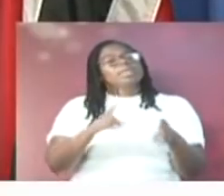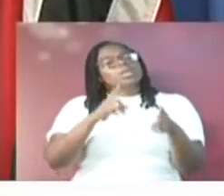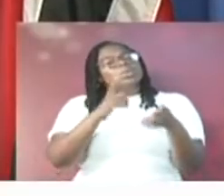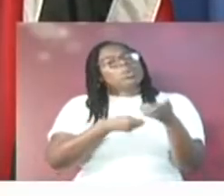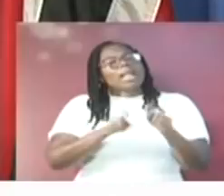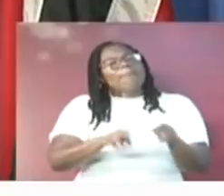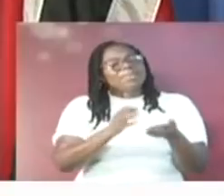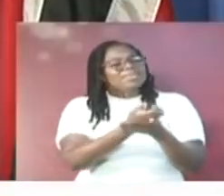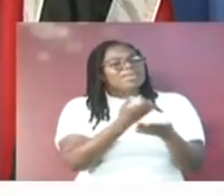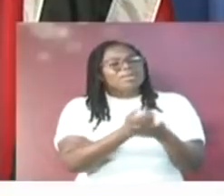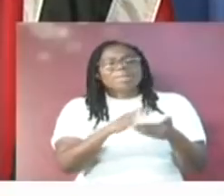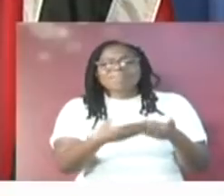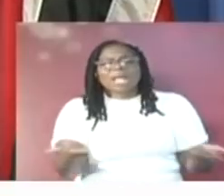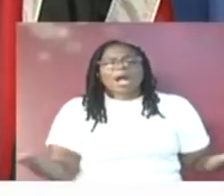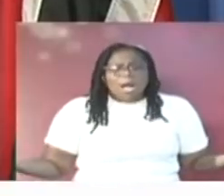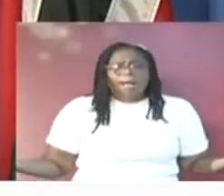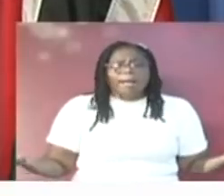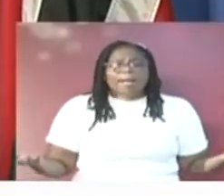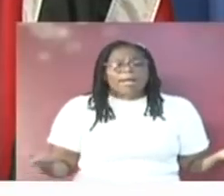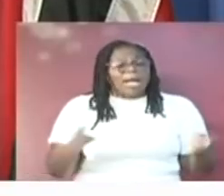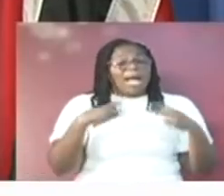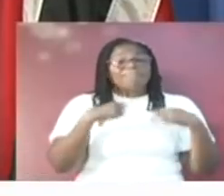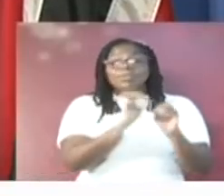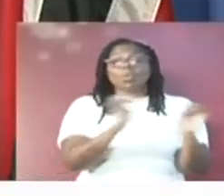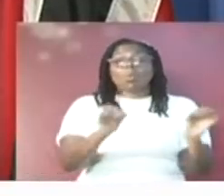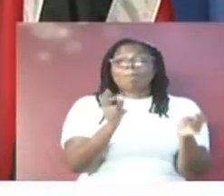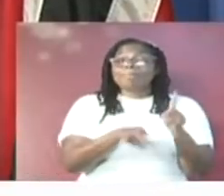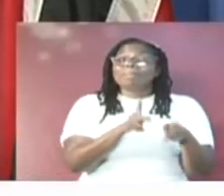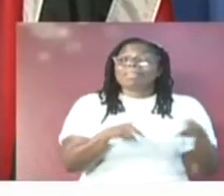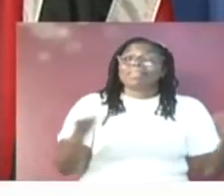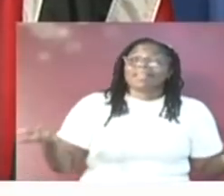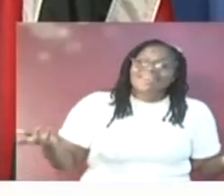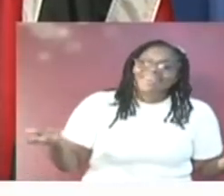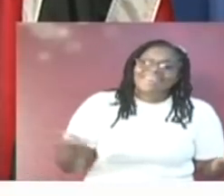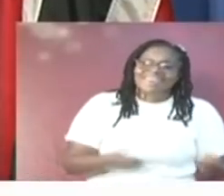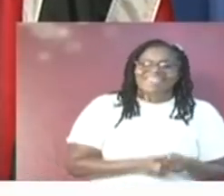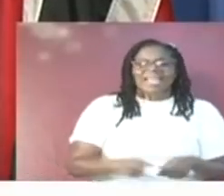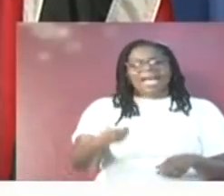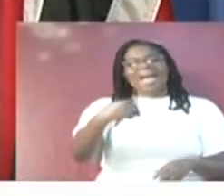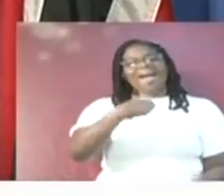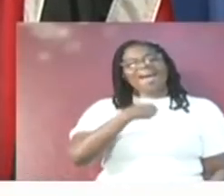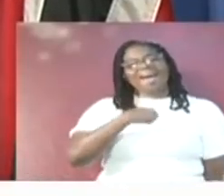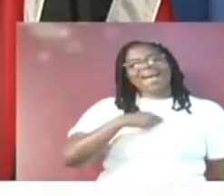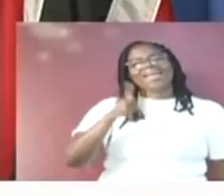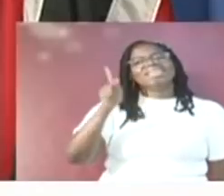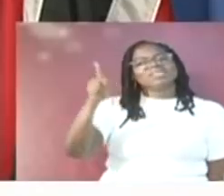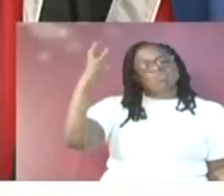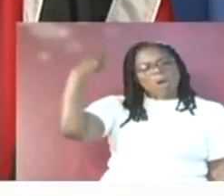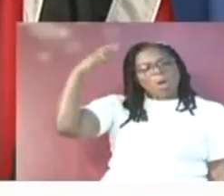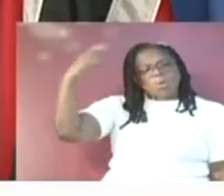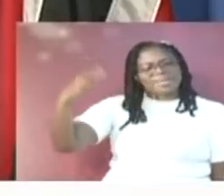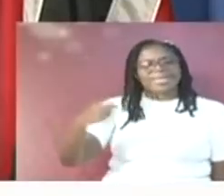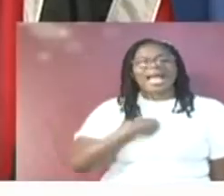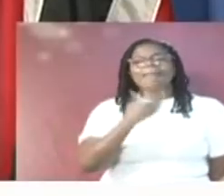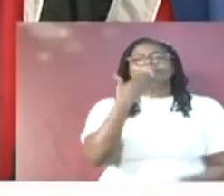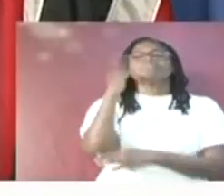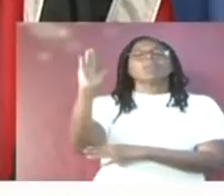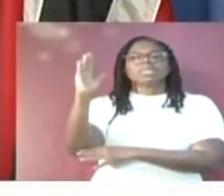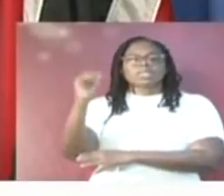to do this job for the people of Trinidad and Tobago, I have absolutely no